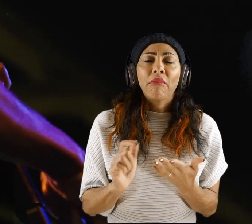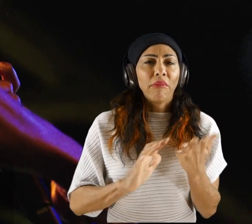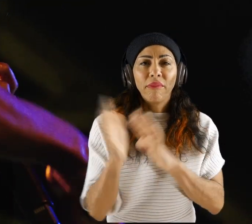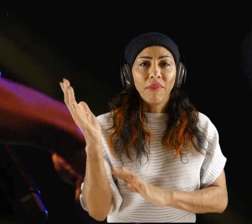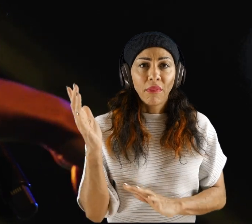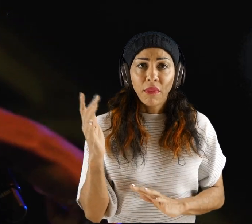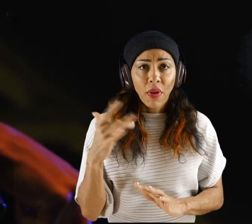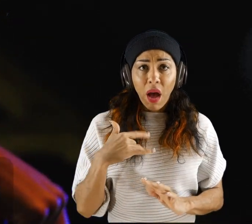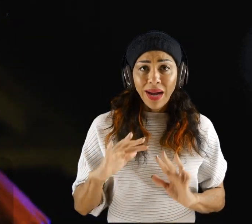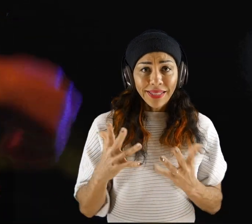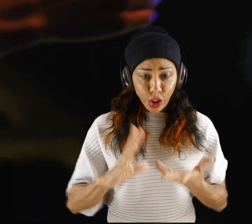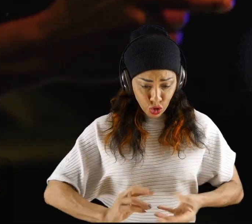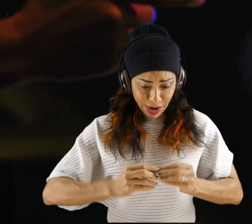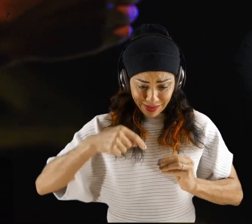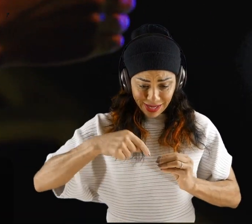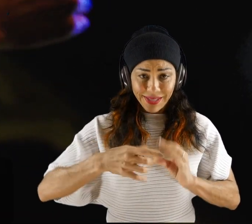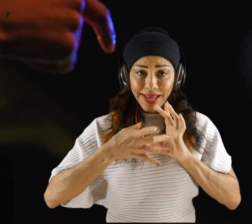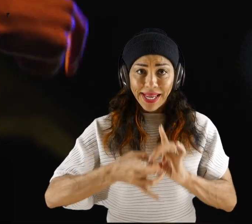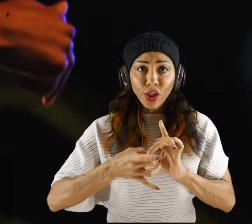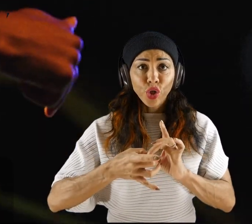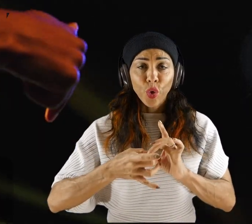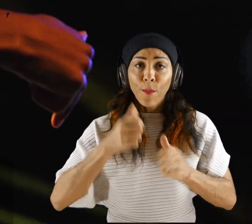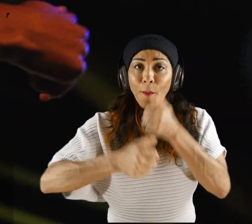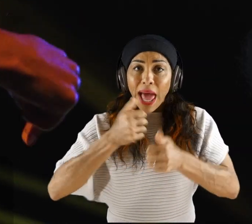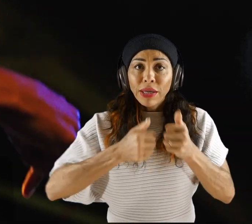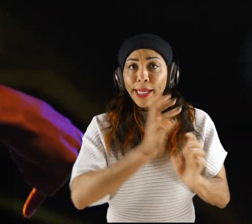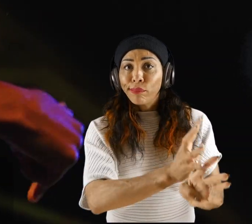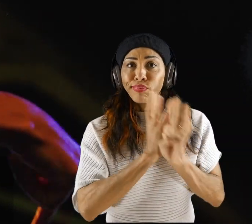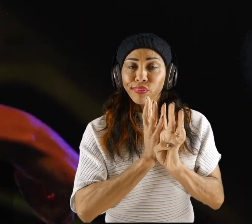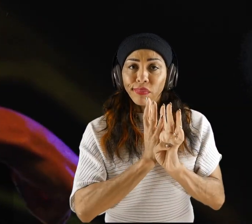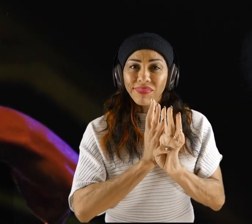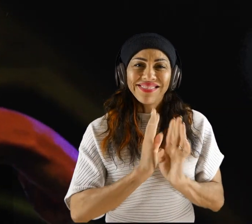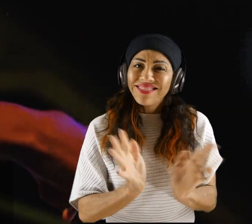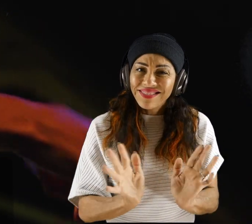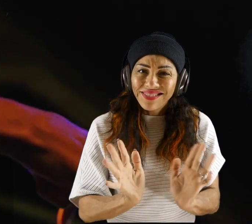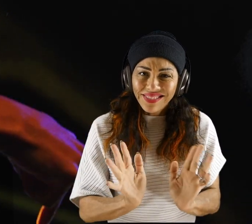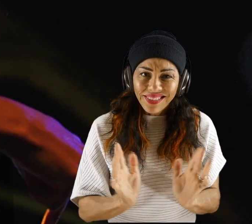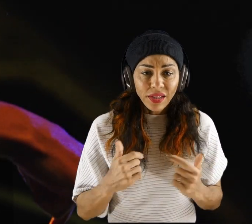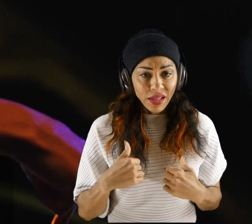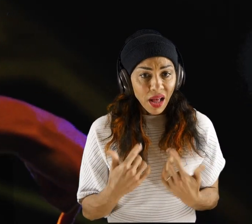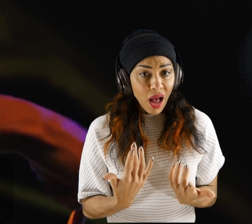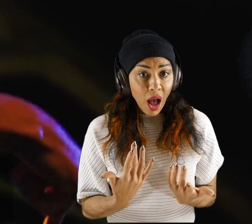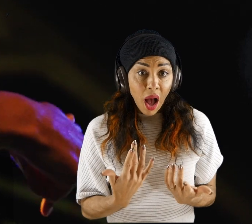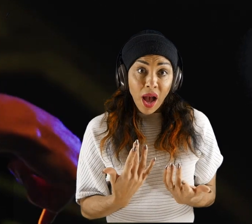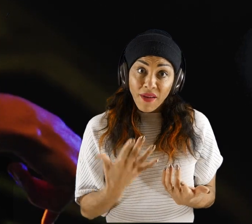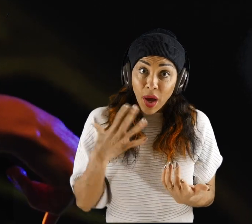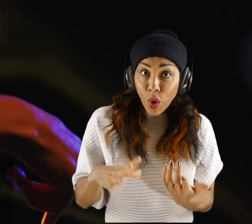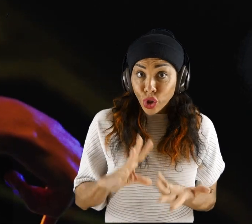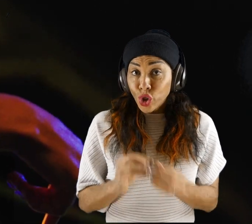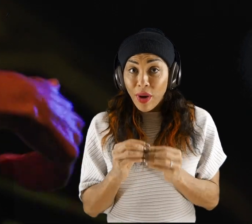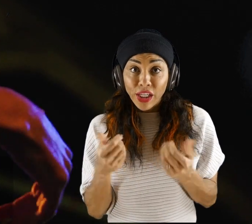make it so I could get more numbers, because if I had more people on my Instagram than I do now, it'd be more people asking